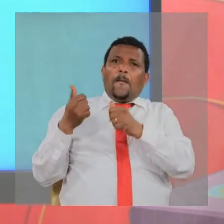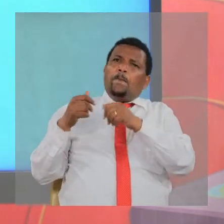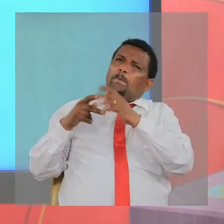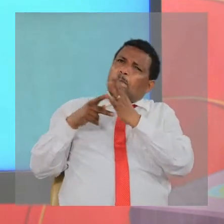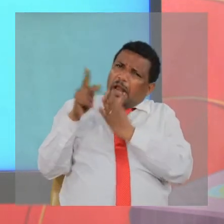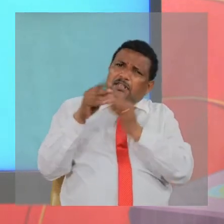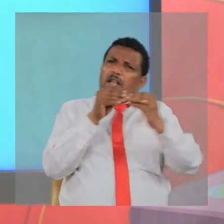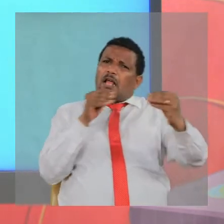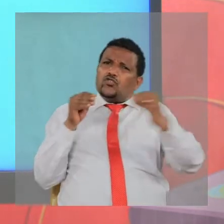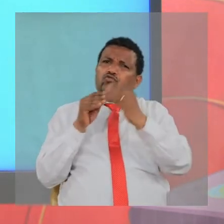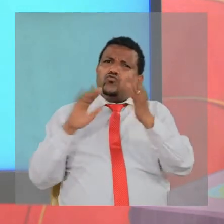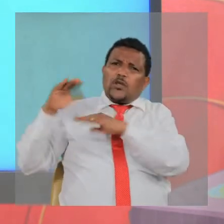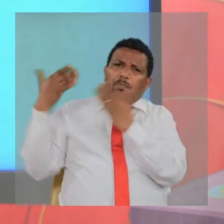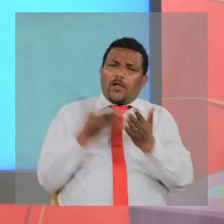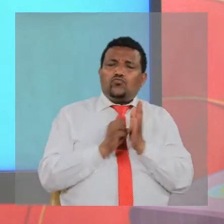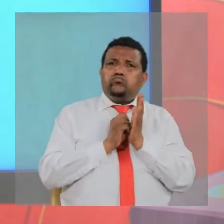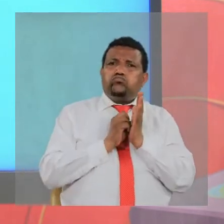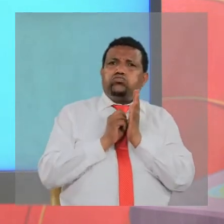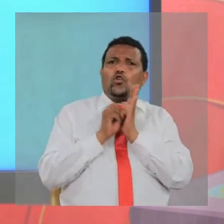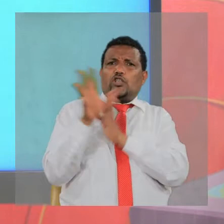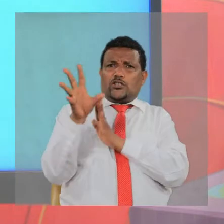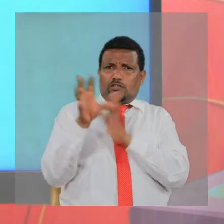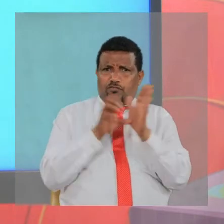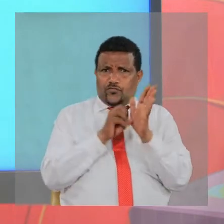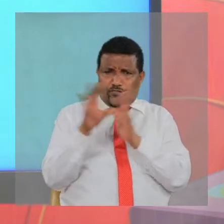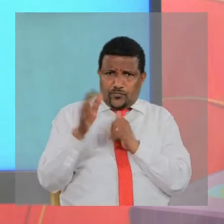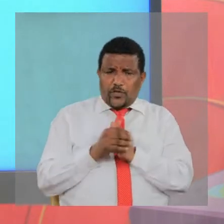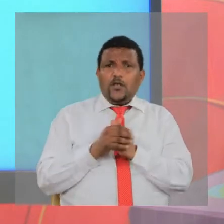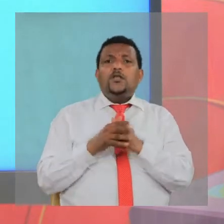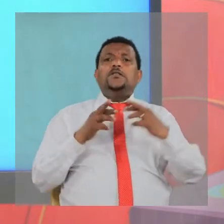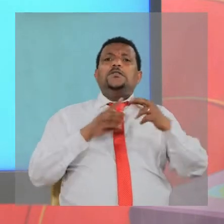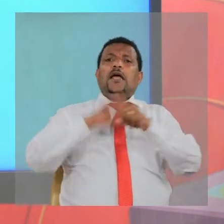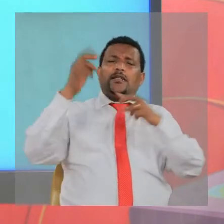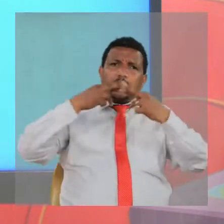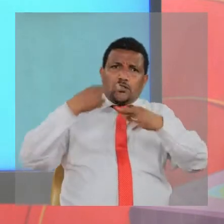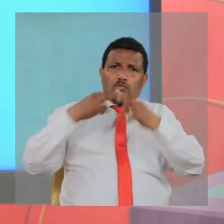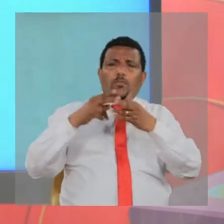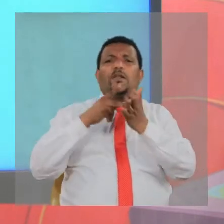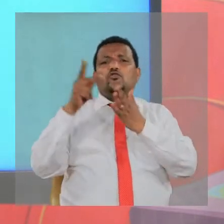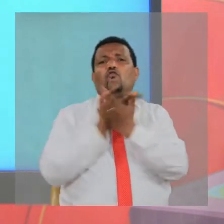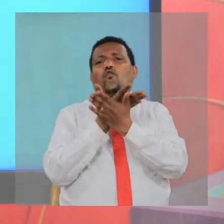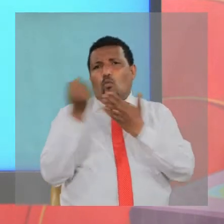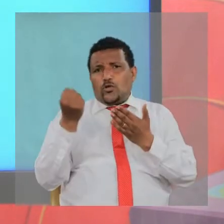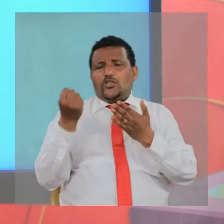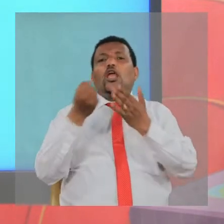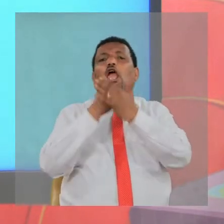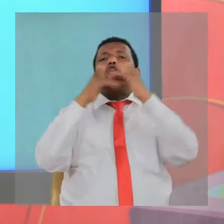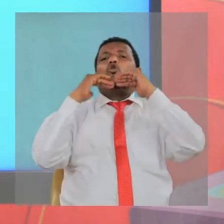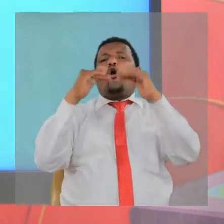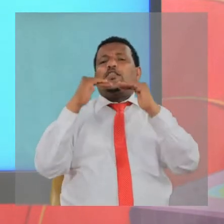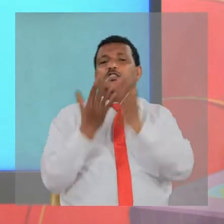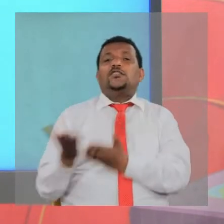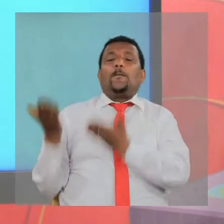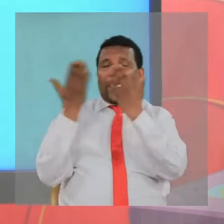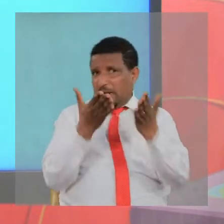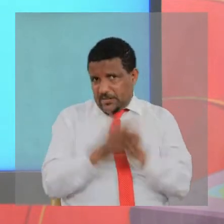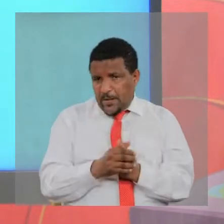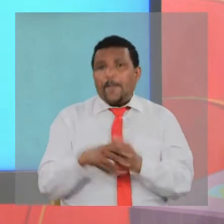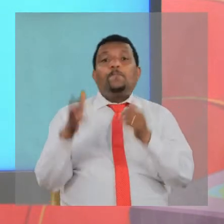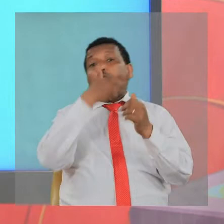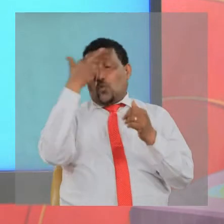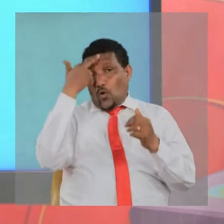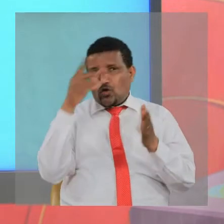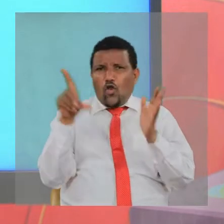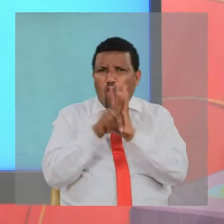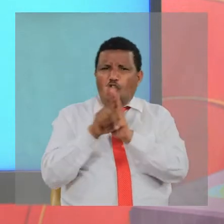supply is always positive. This is due to the direct relationship between the price of a commodity and quantity supplied, because